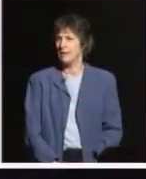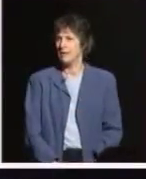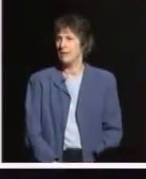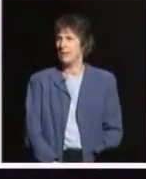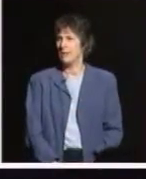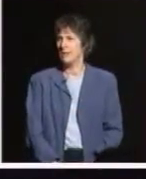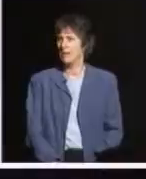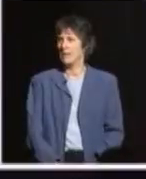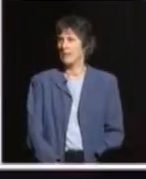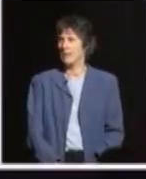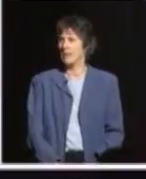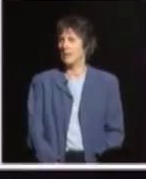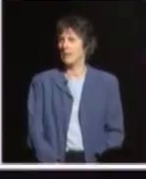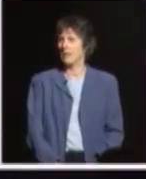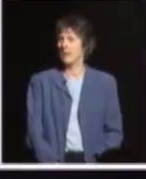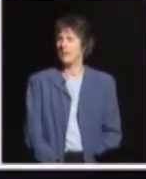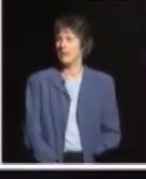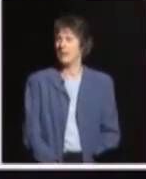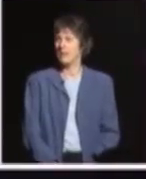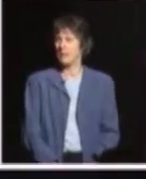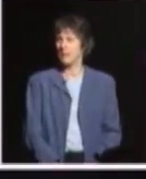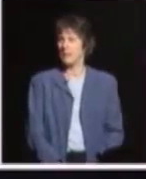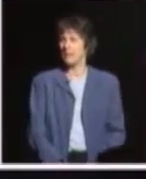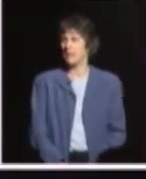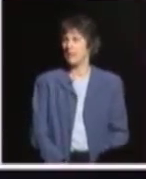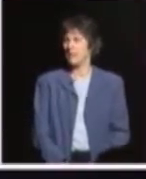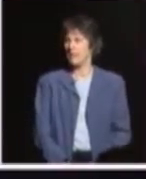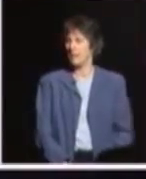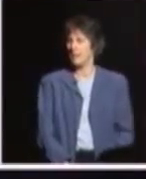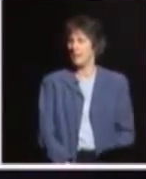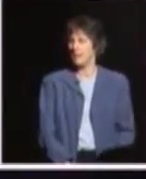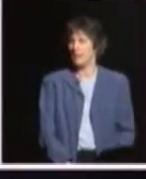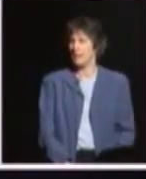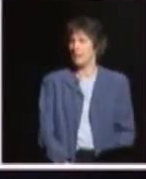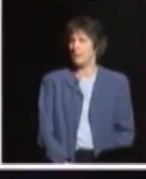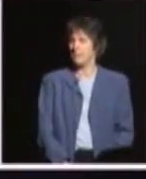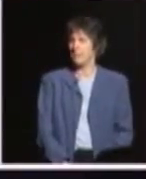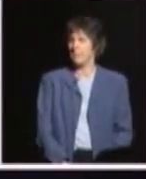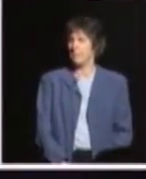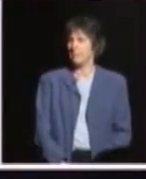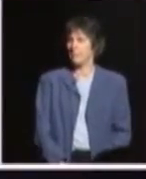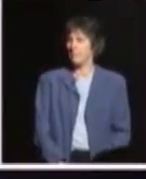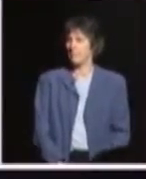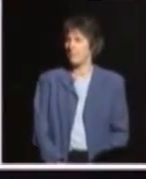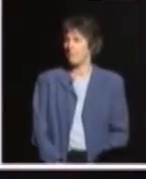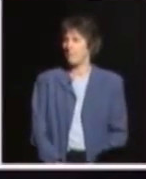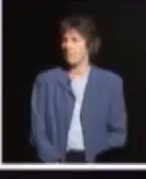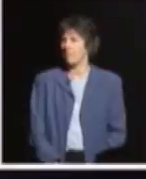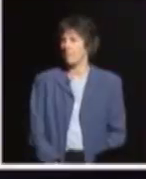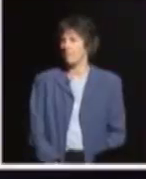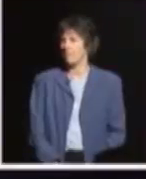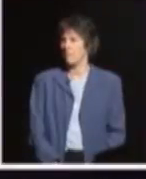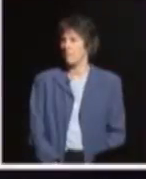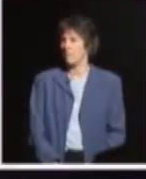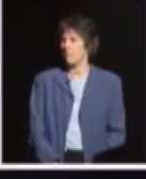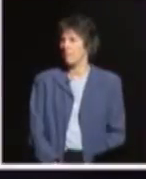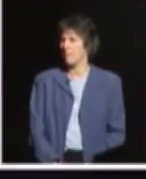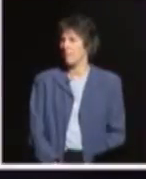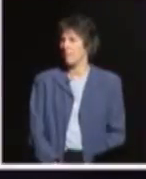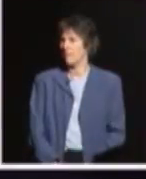and my question is a little similar to what Dean just presented. My question is regarding